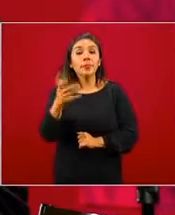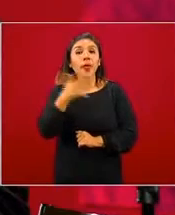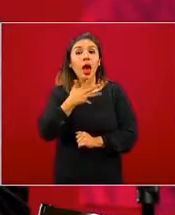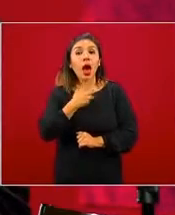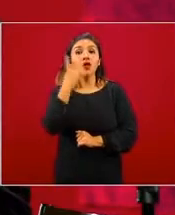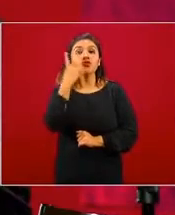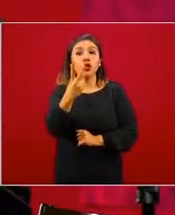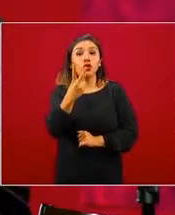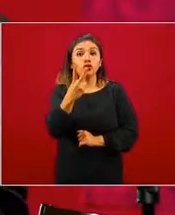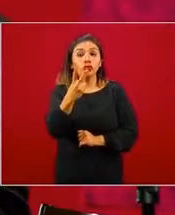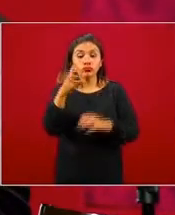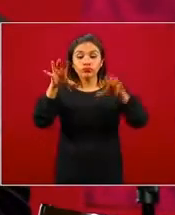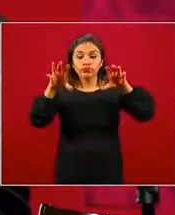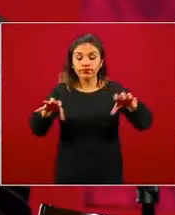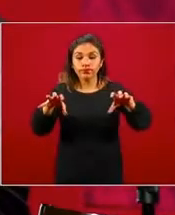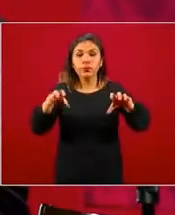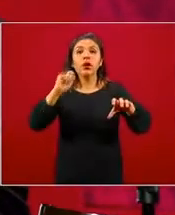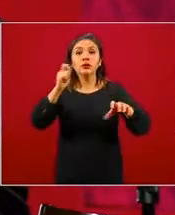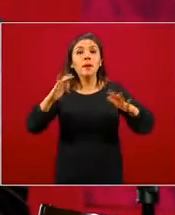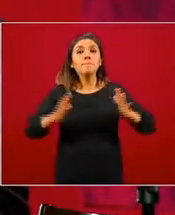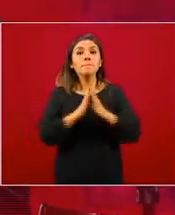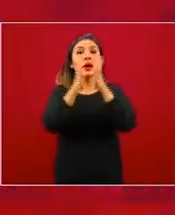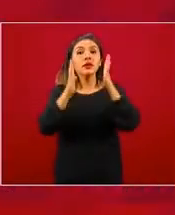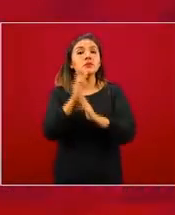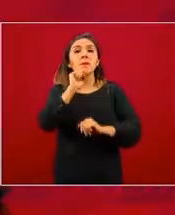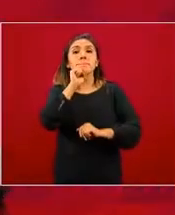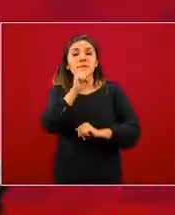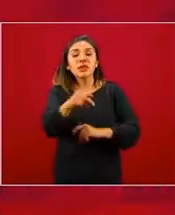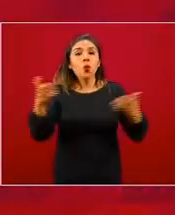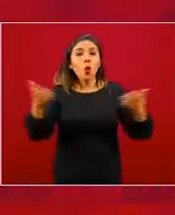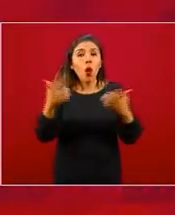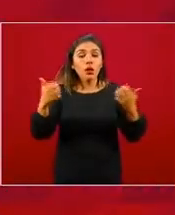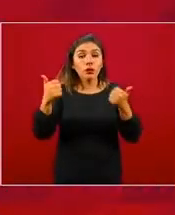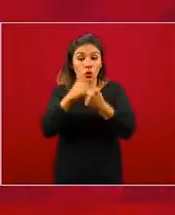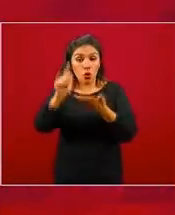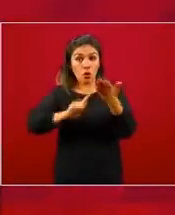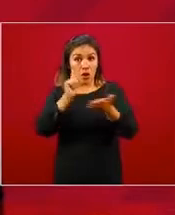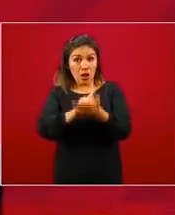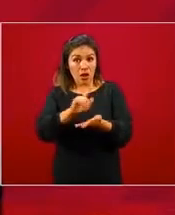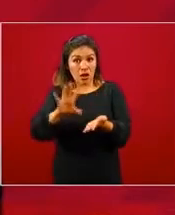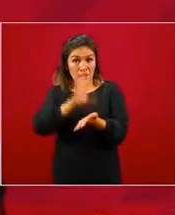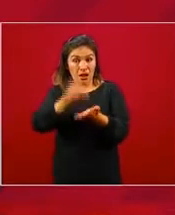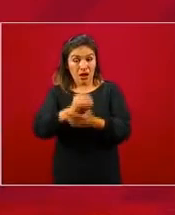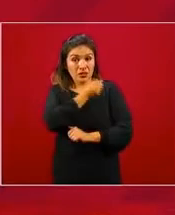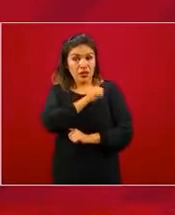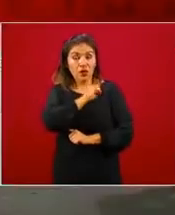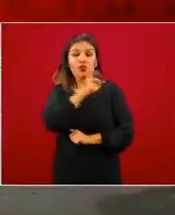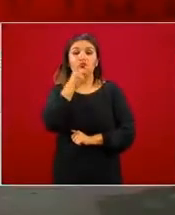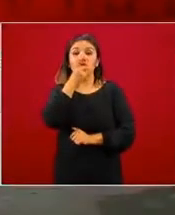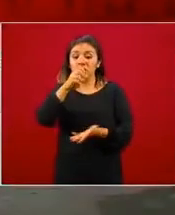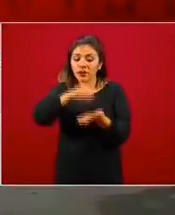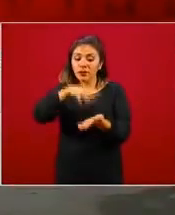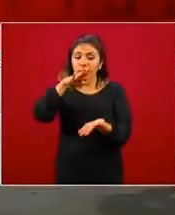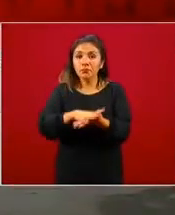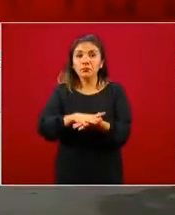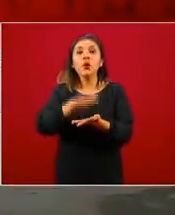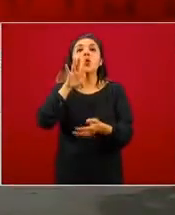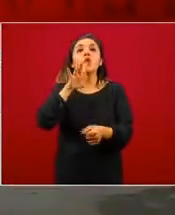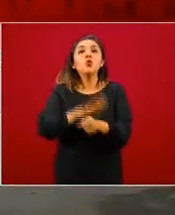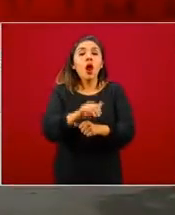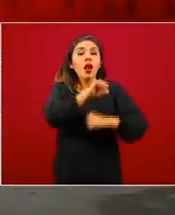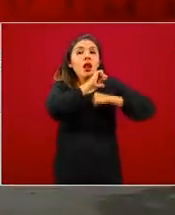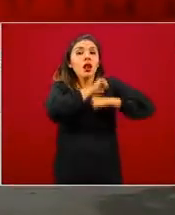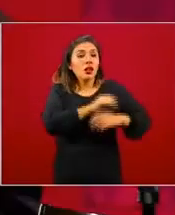concurrence. Concurrence means there are two parts at least participating in a process, and our Health